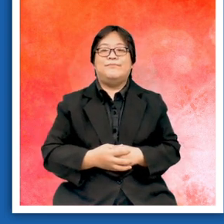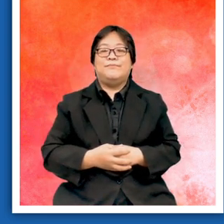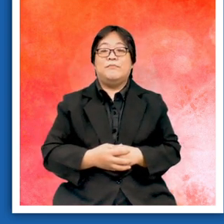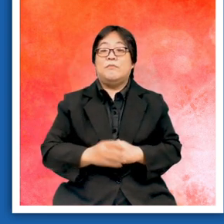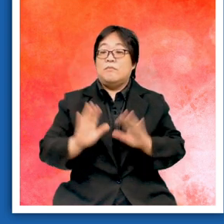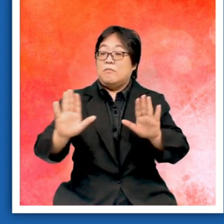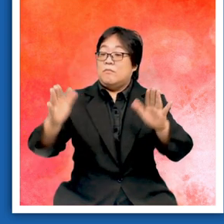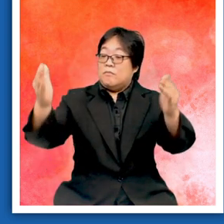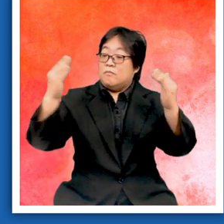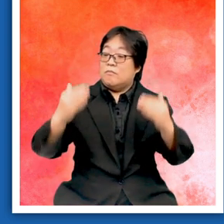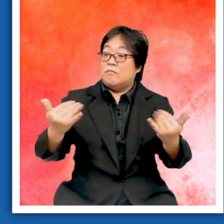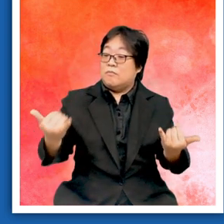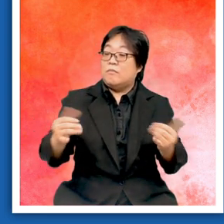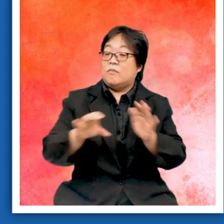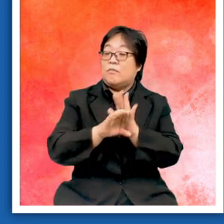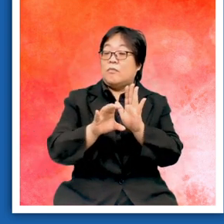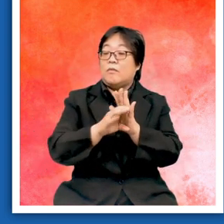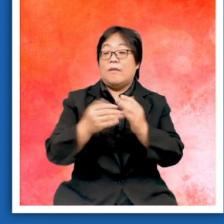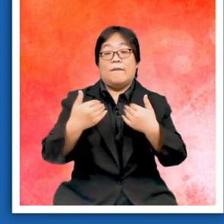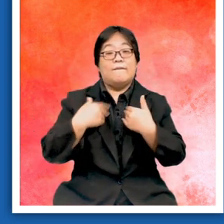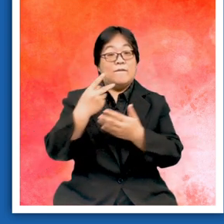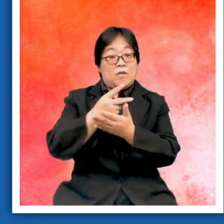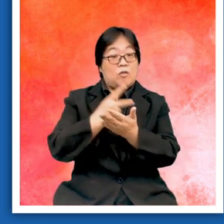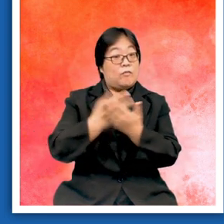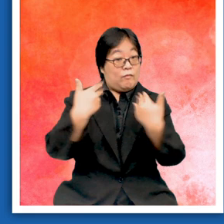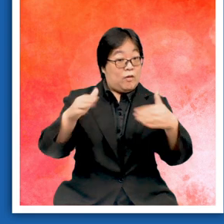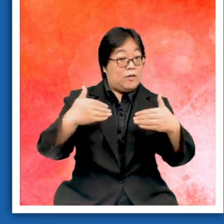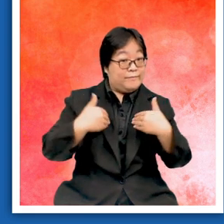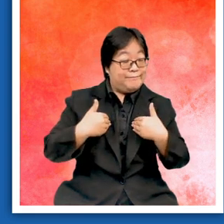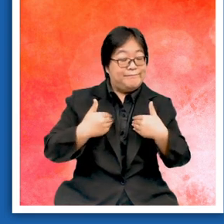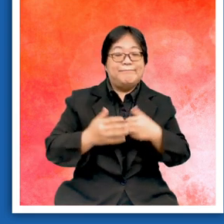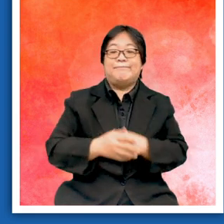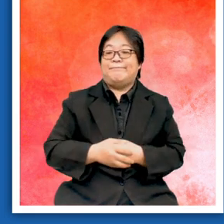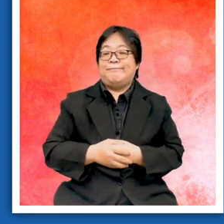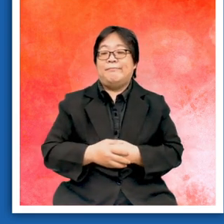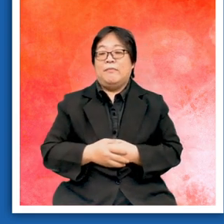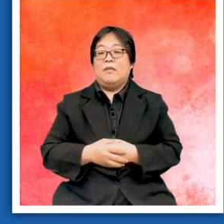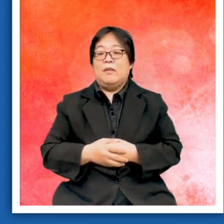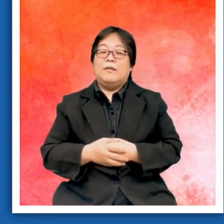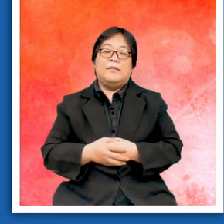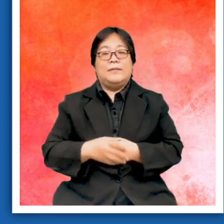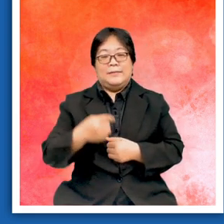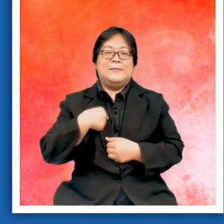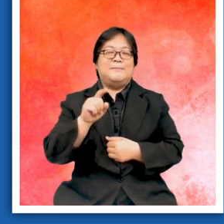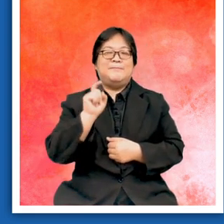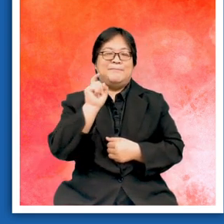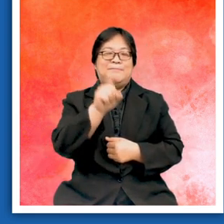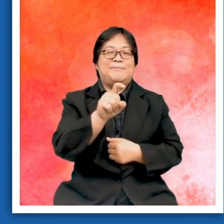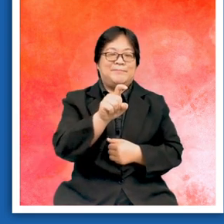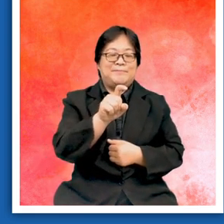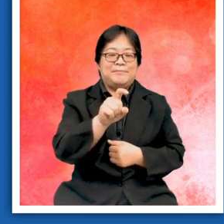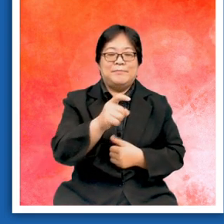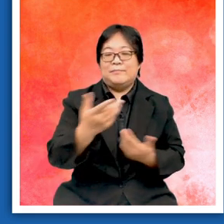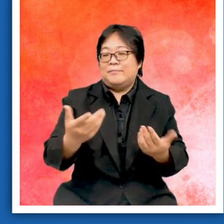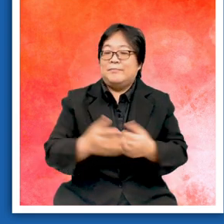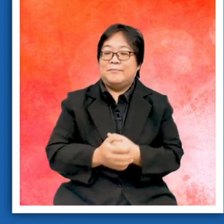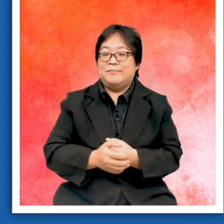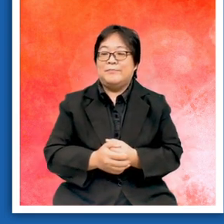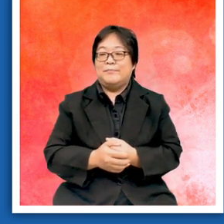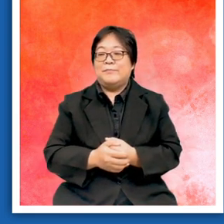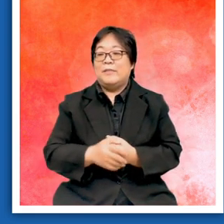Now, let's say you have a course already. So I'm going to jump to this course, KIB 3011.